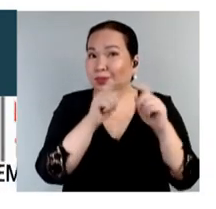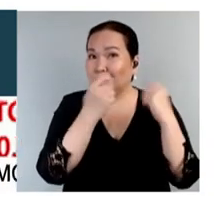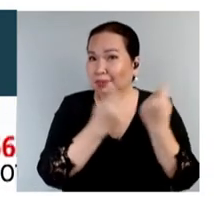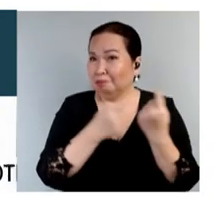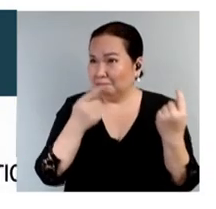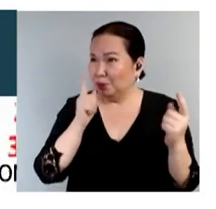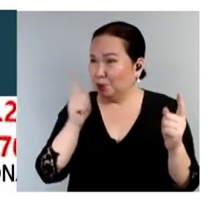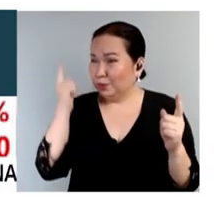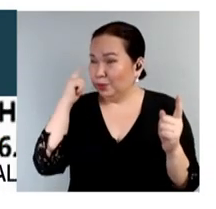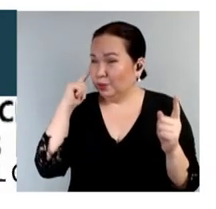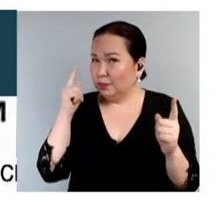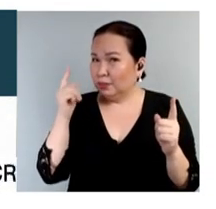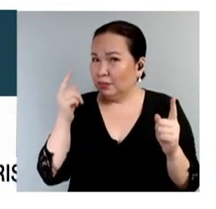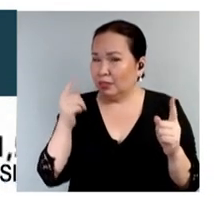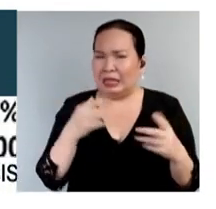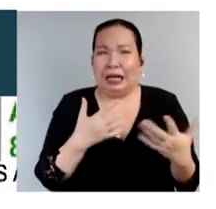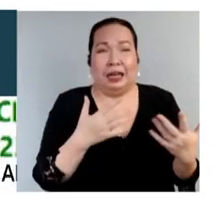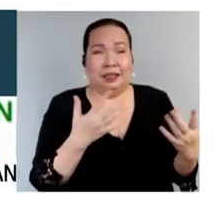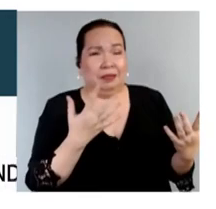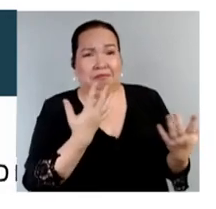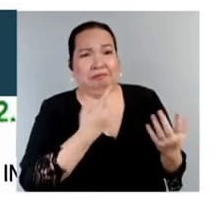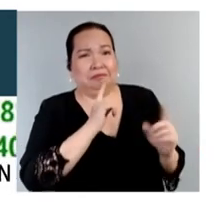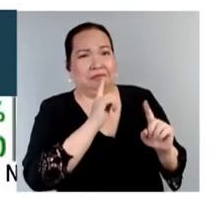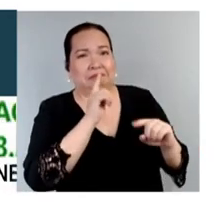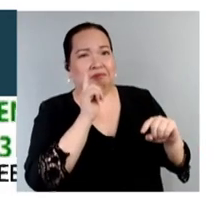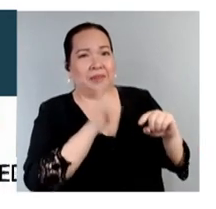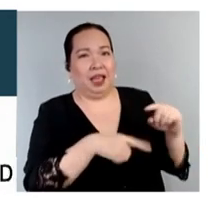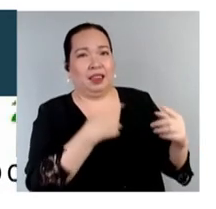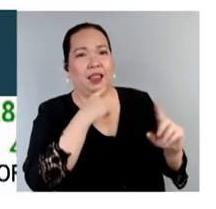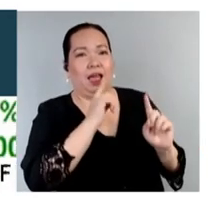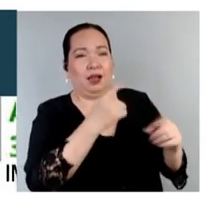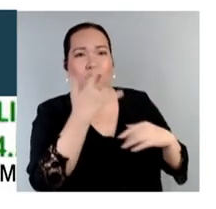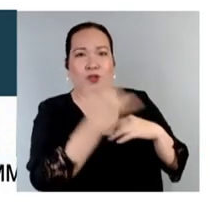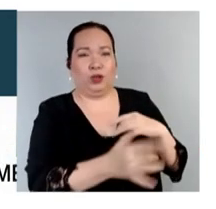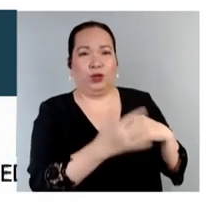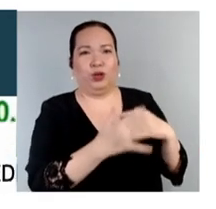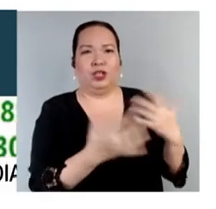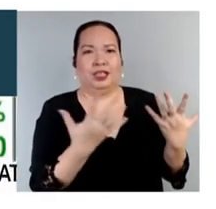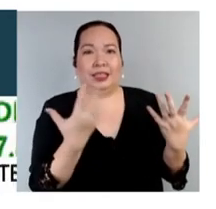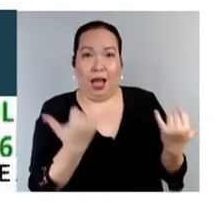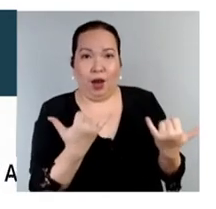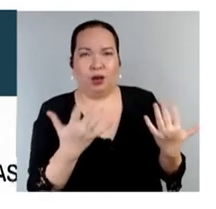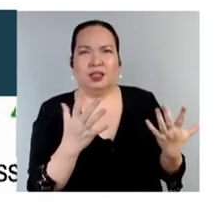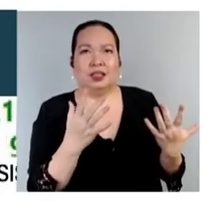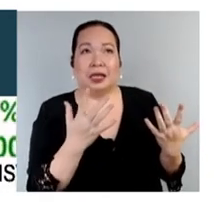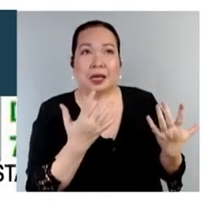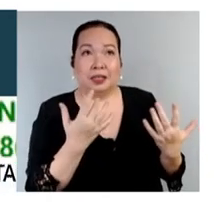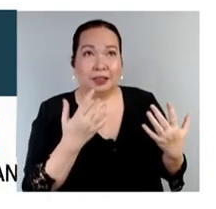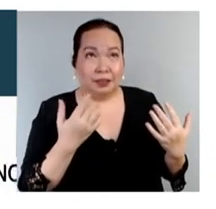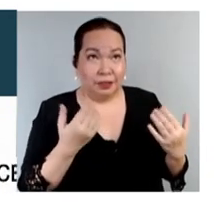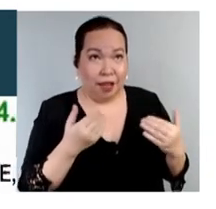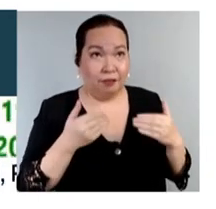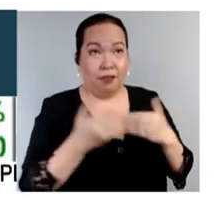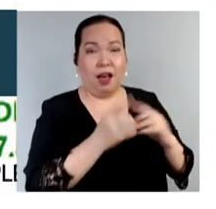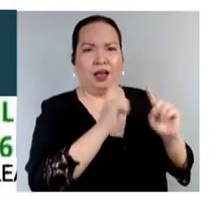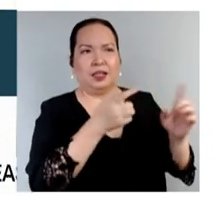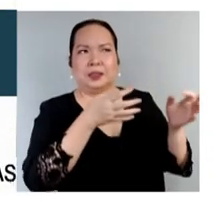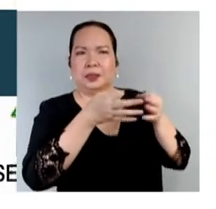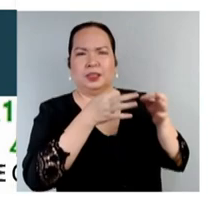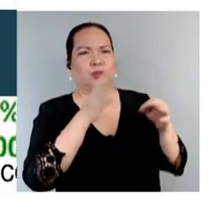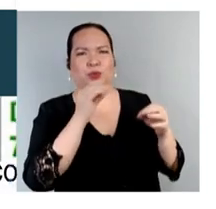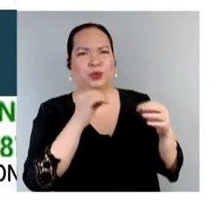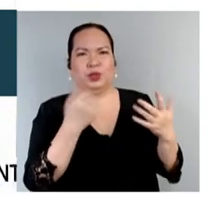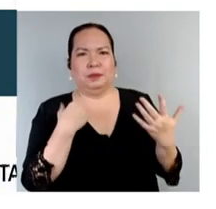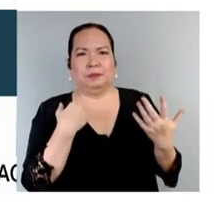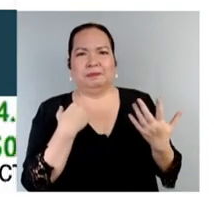say that it's a formidable in the same way that it's quite early to say that the numbers, as has been seen